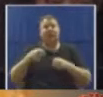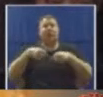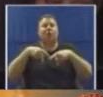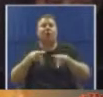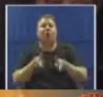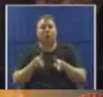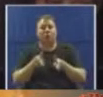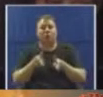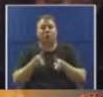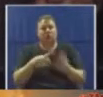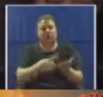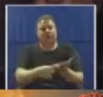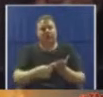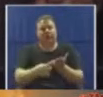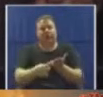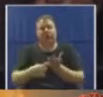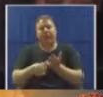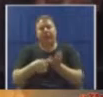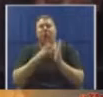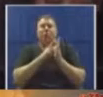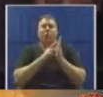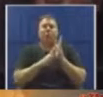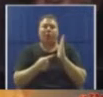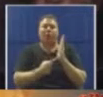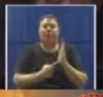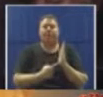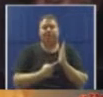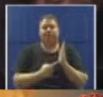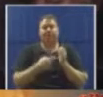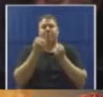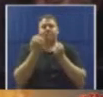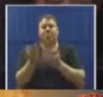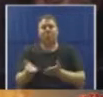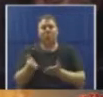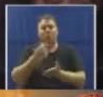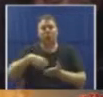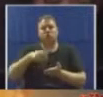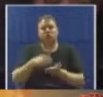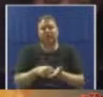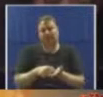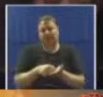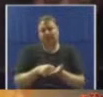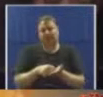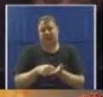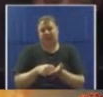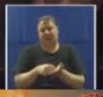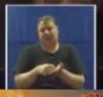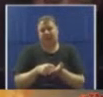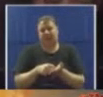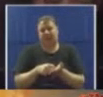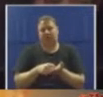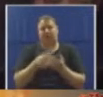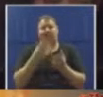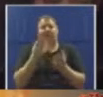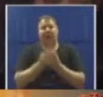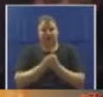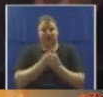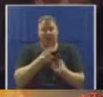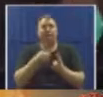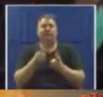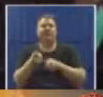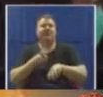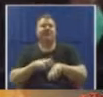opportunity to deliberate on the report, on the proposed treaty, and make amendments where